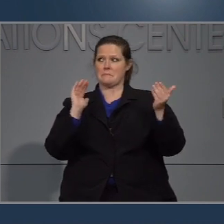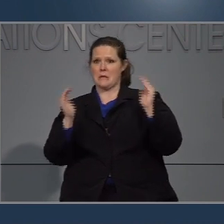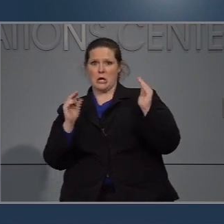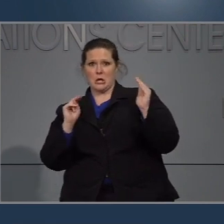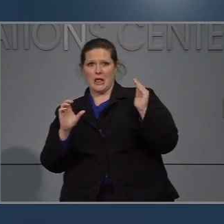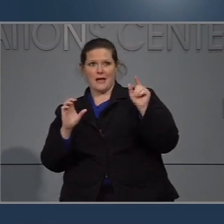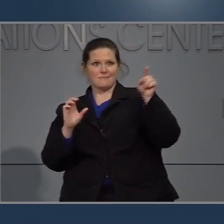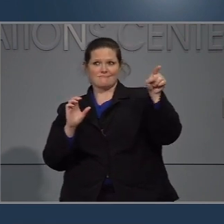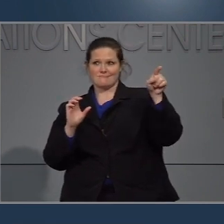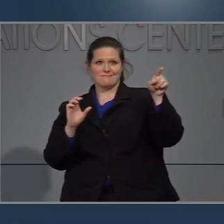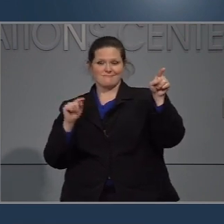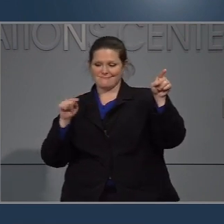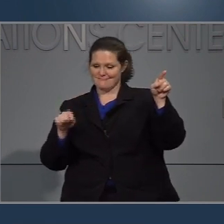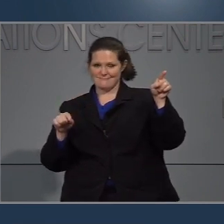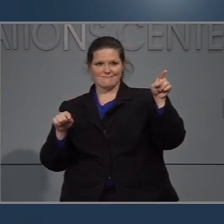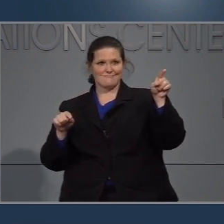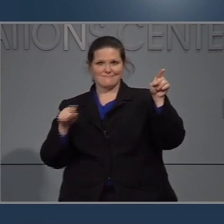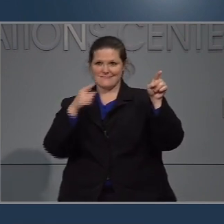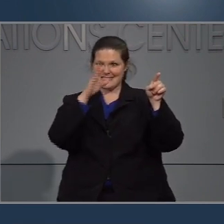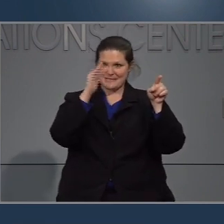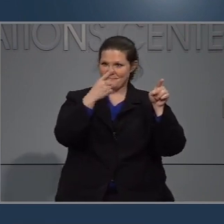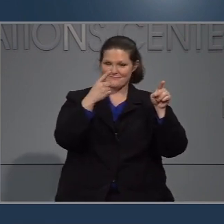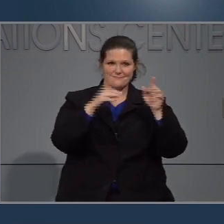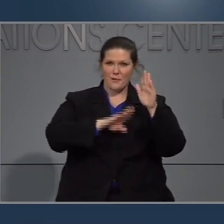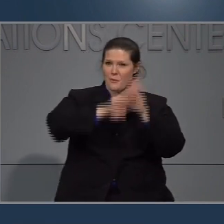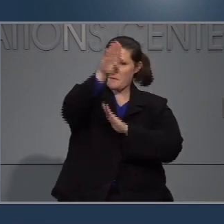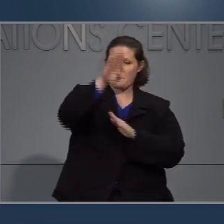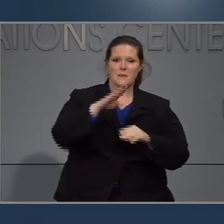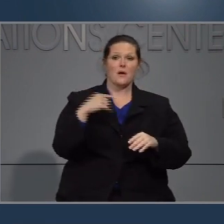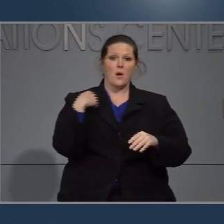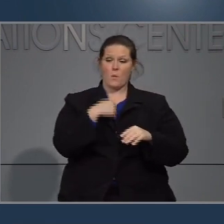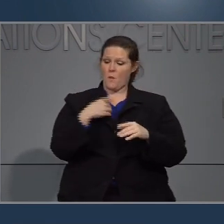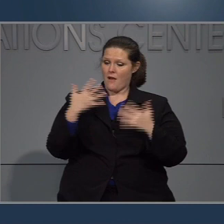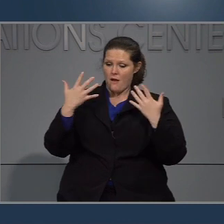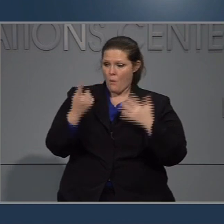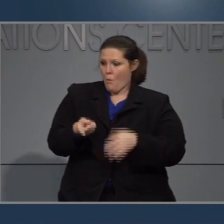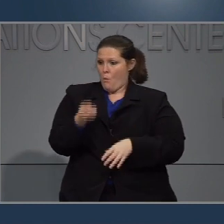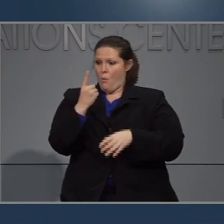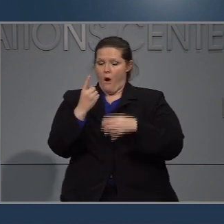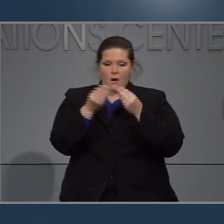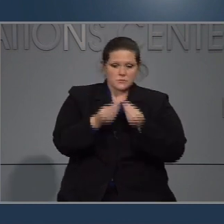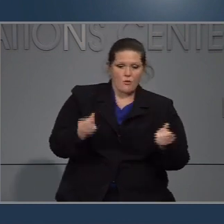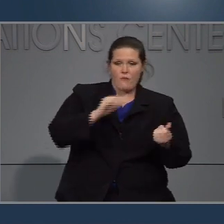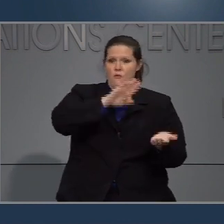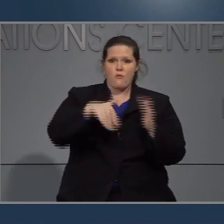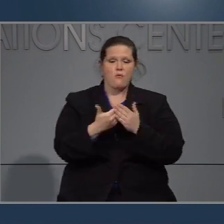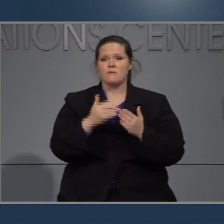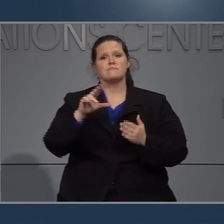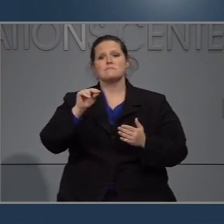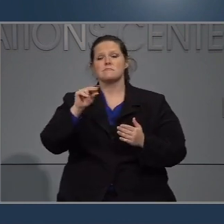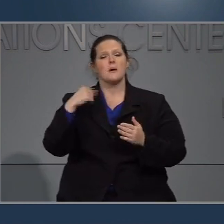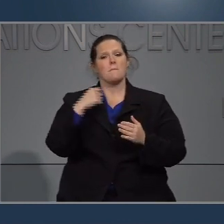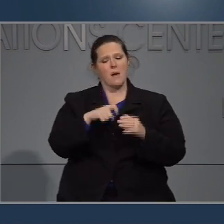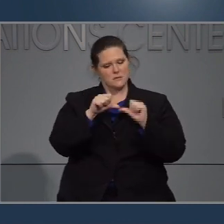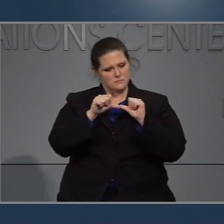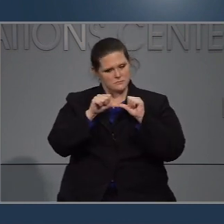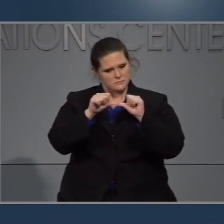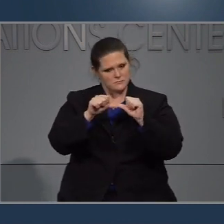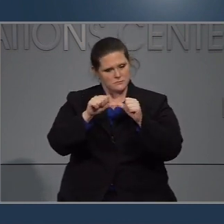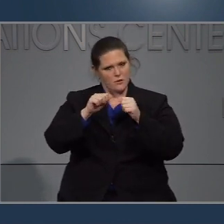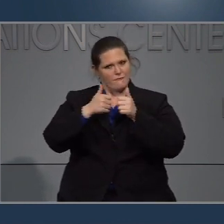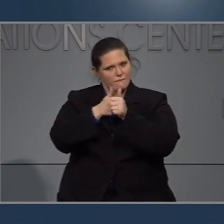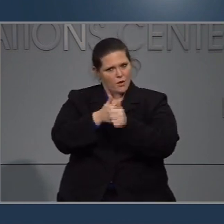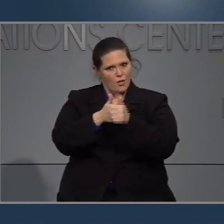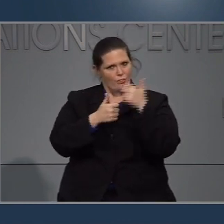and done with this virus. It takes consistent and ongoing work to slow the spread of COVID-19. Our